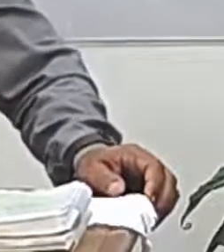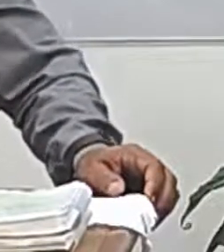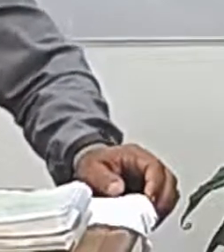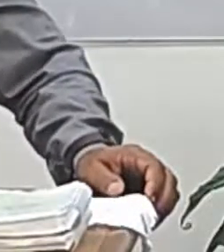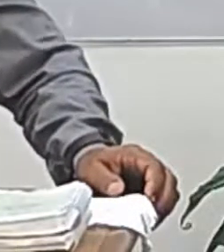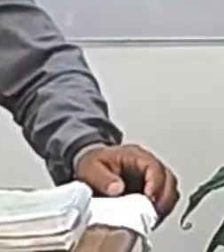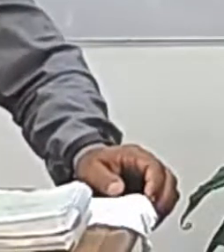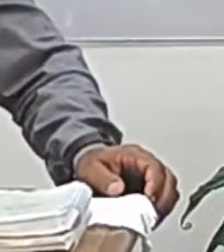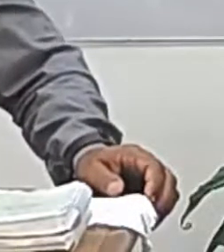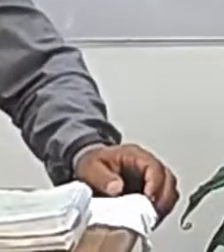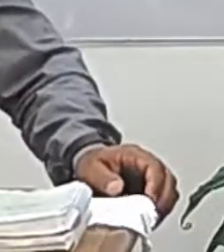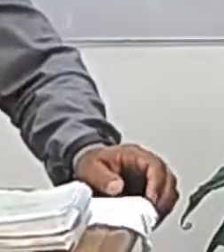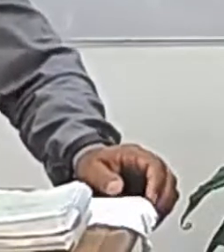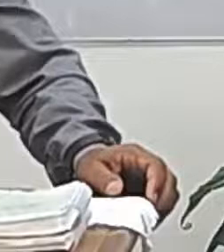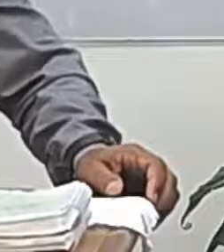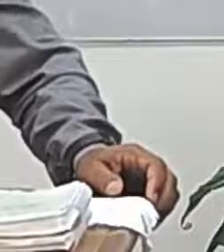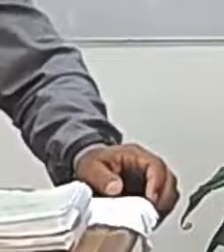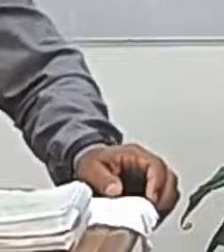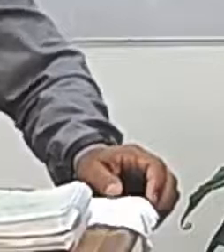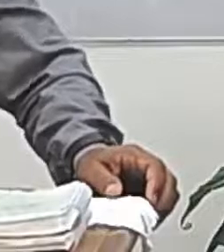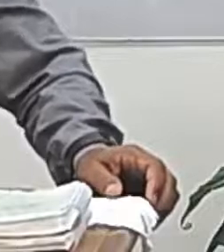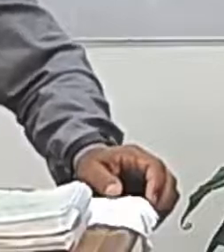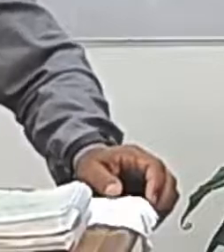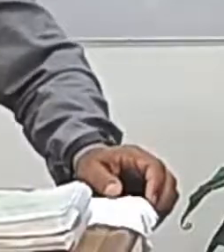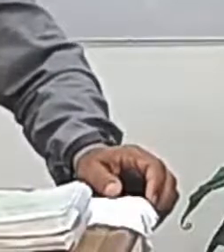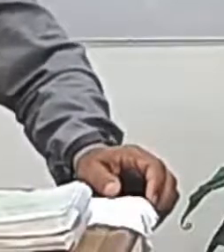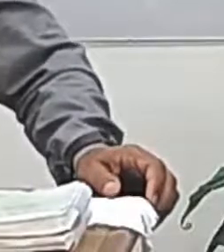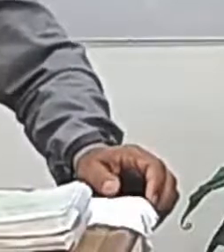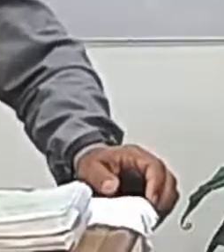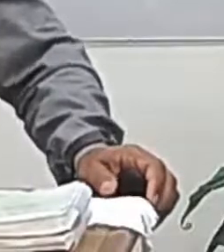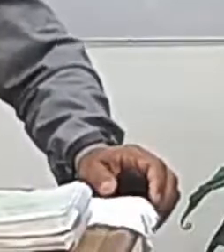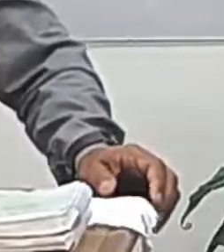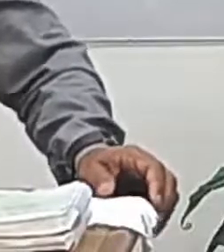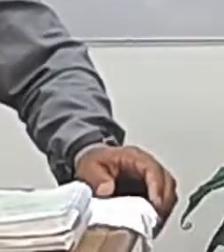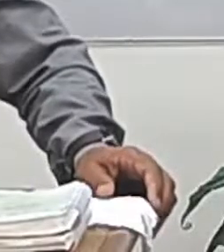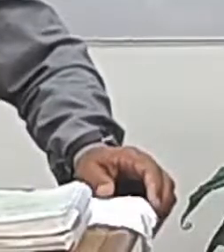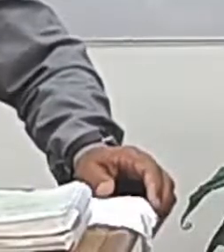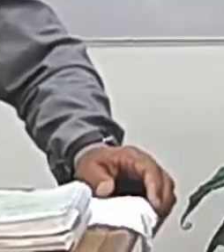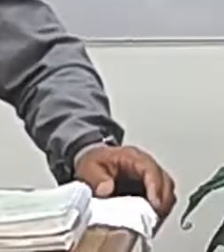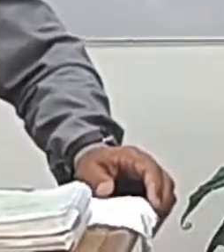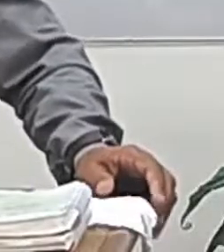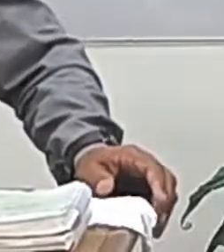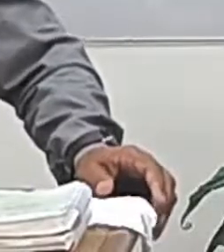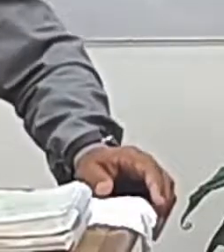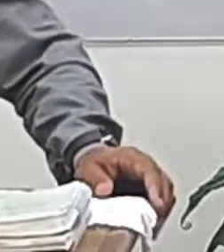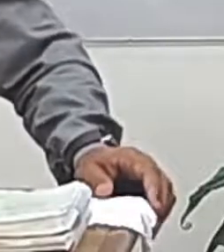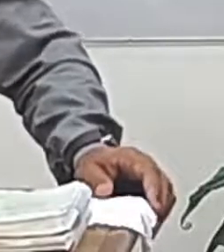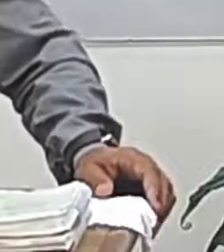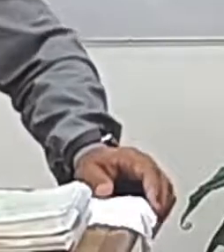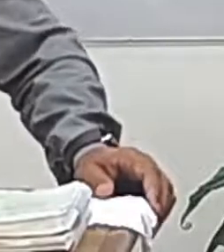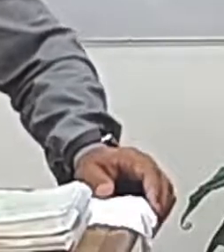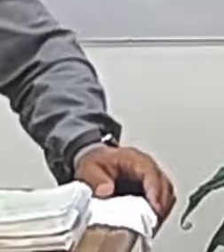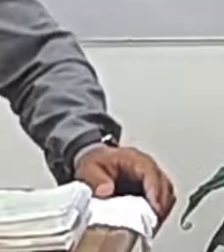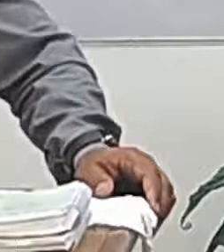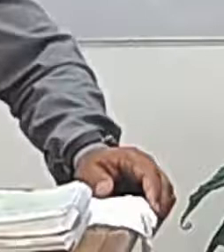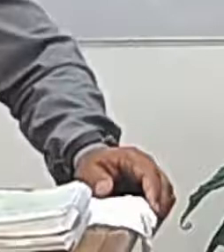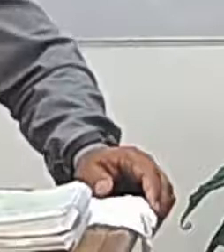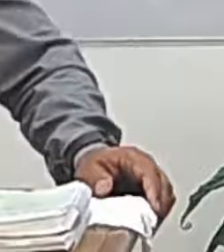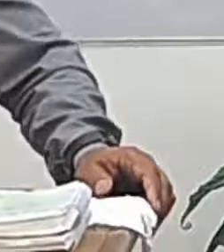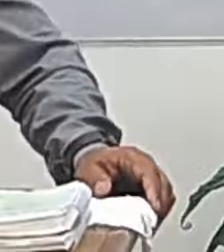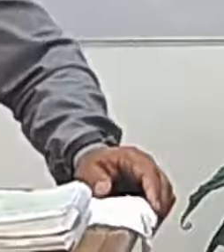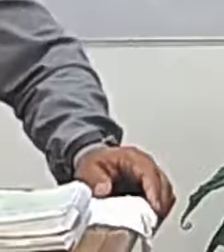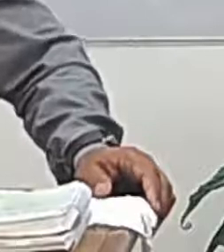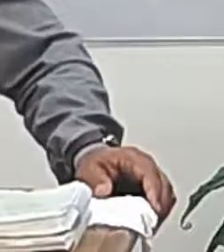time. There is any visitor here, I'm going to be calling you, the visitor, my brother. If you